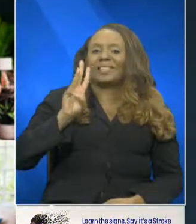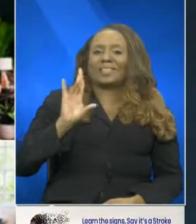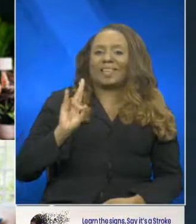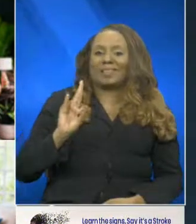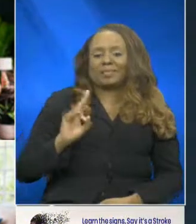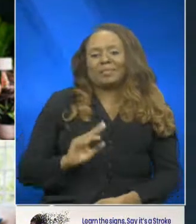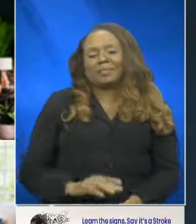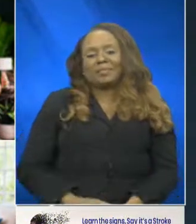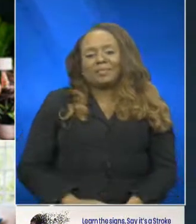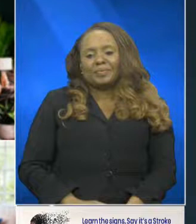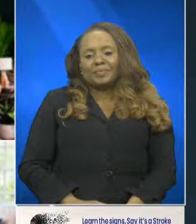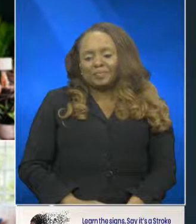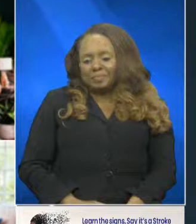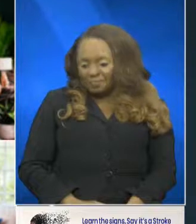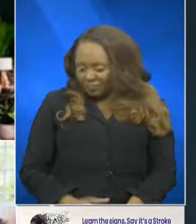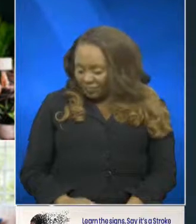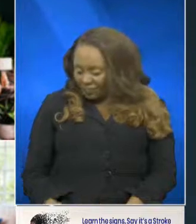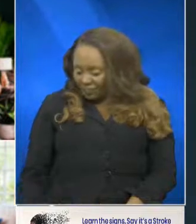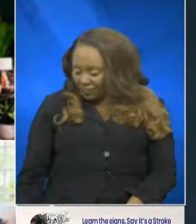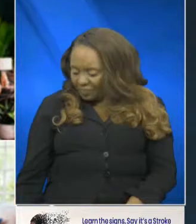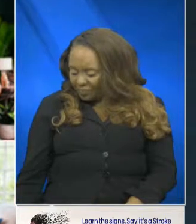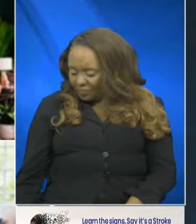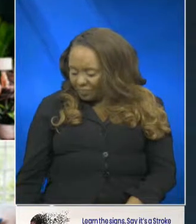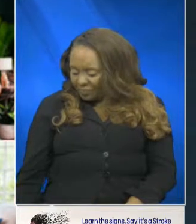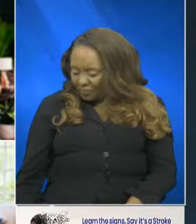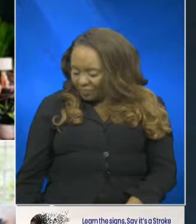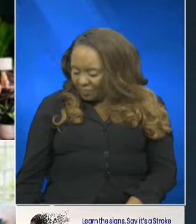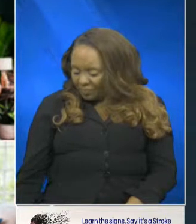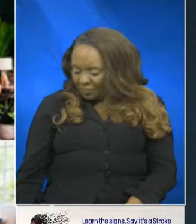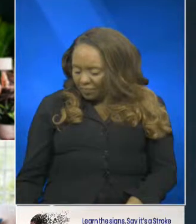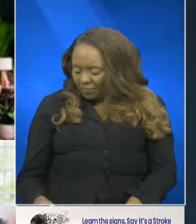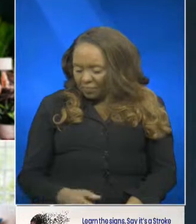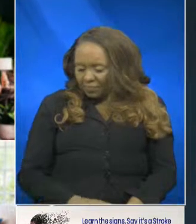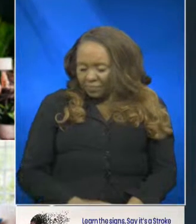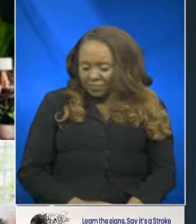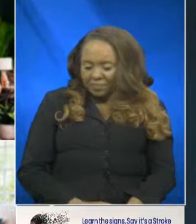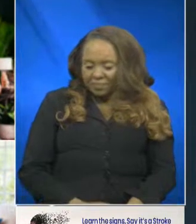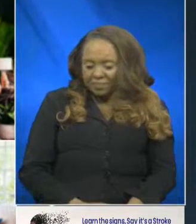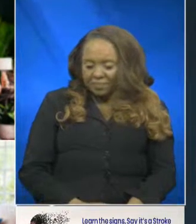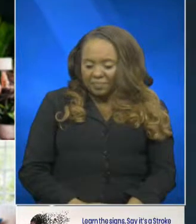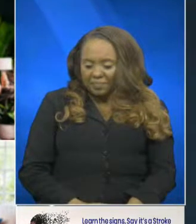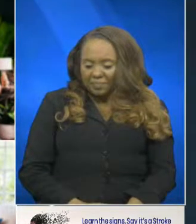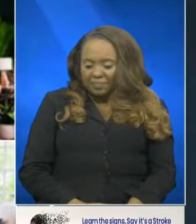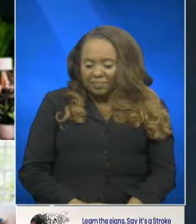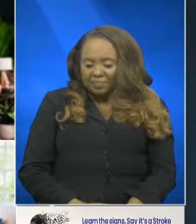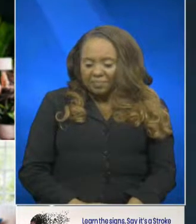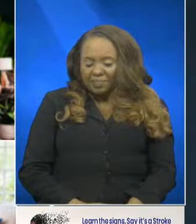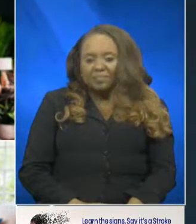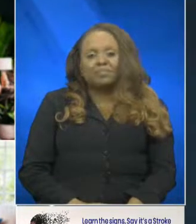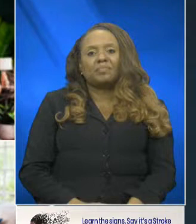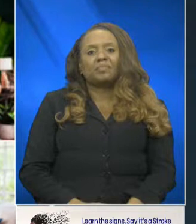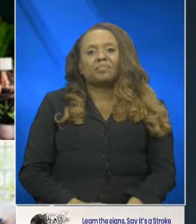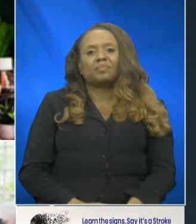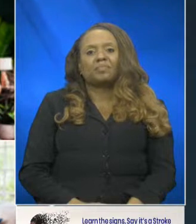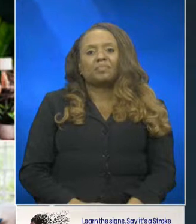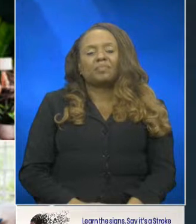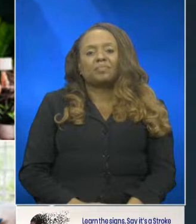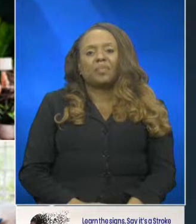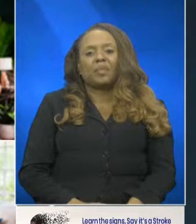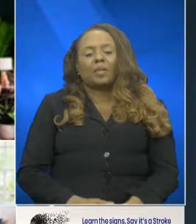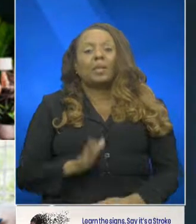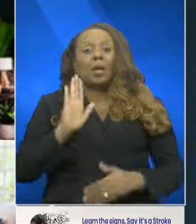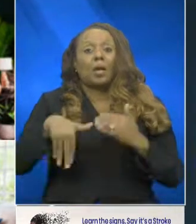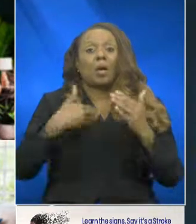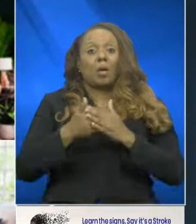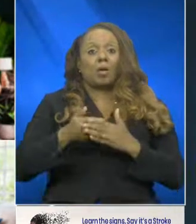67. Now, throughout this series, we've not only been told about exercise, about diet,